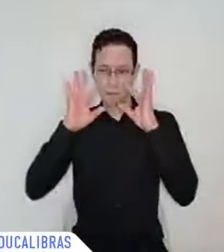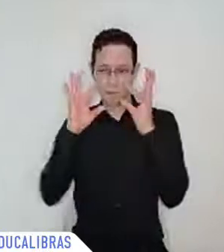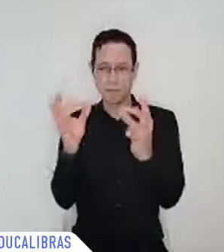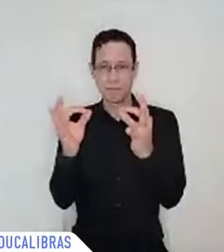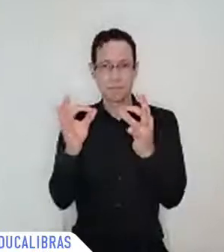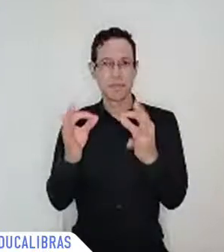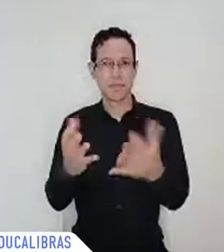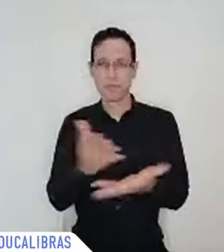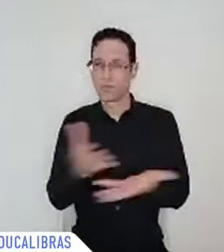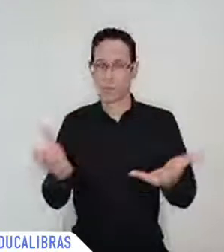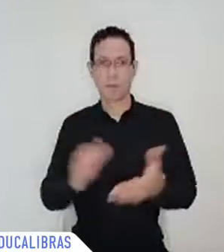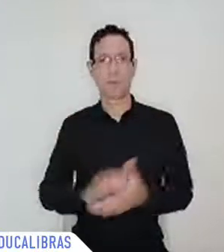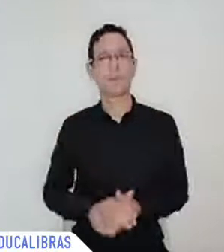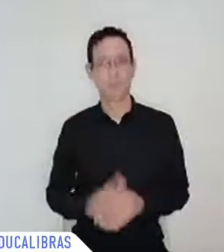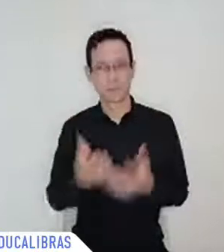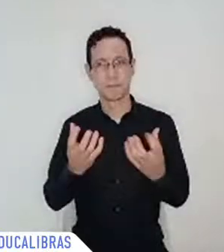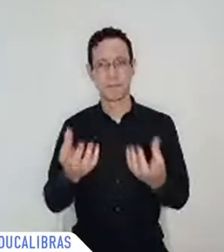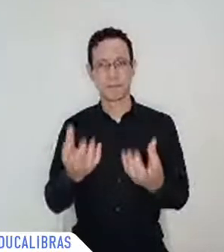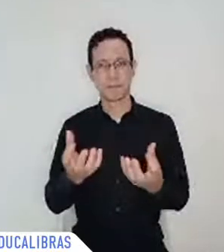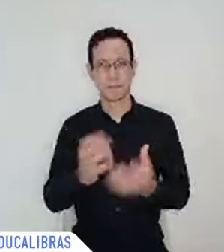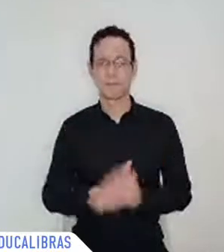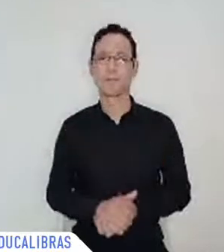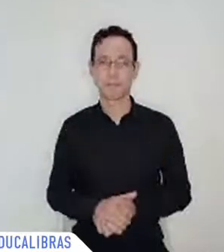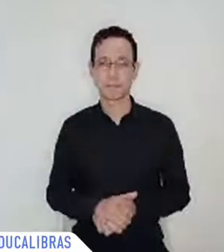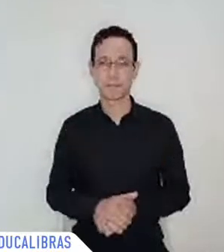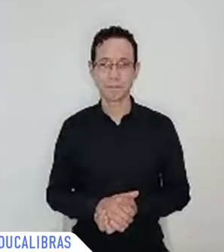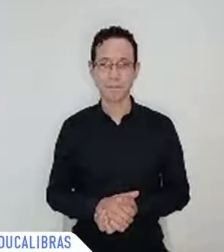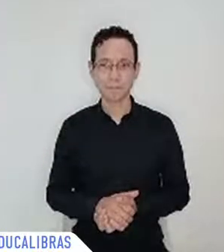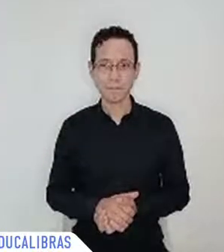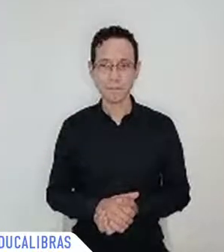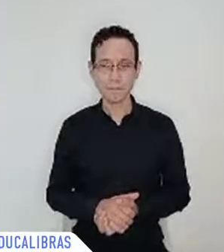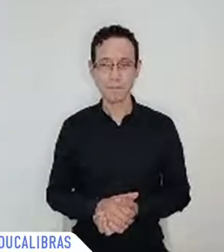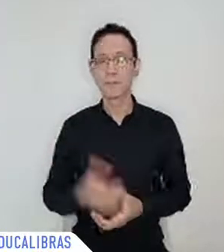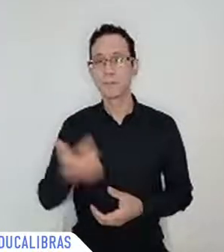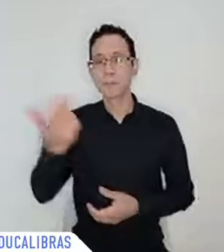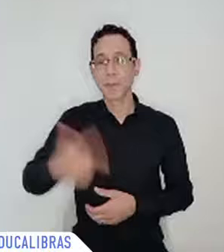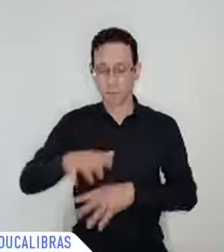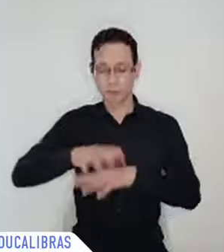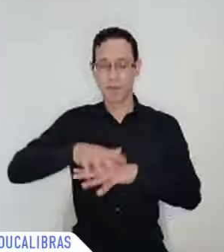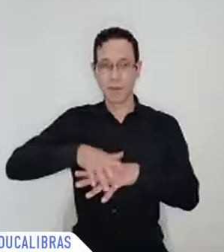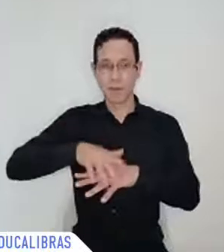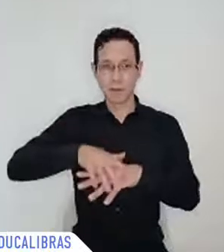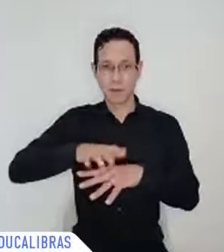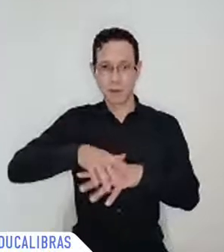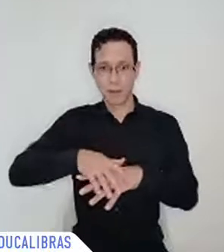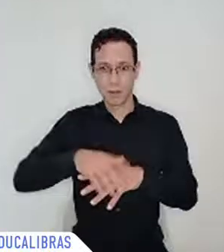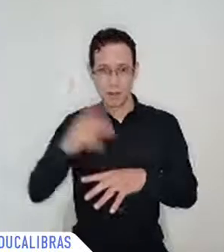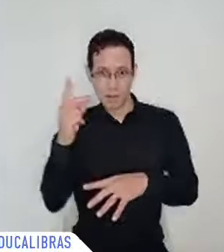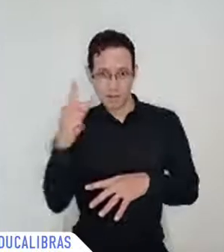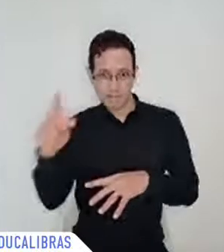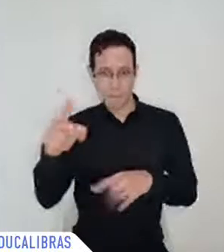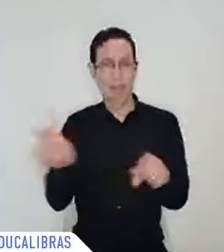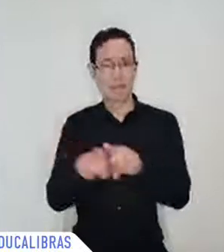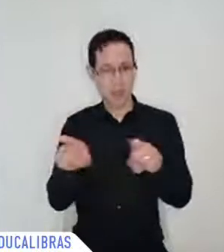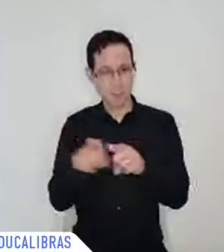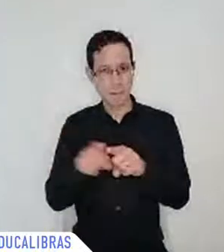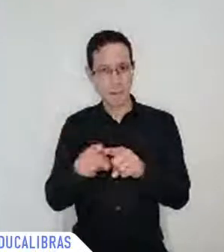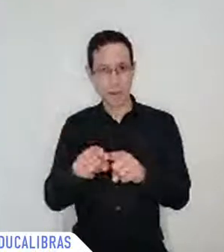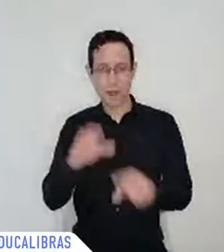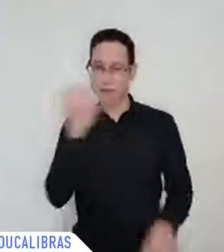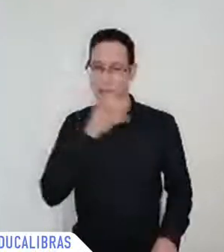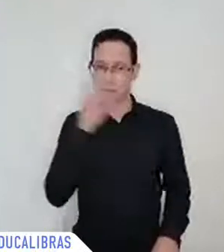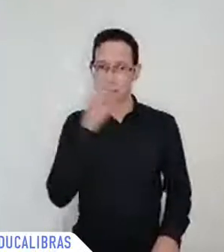serious problem. According to many organizations that research the theme, the logic